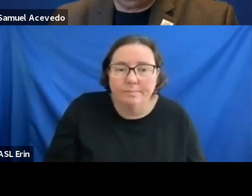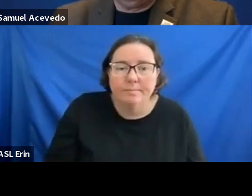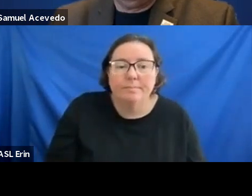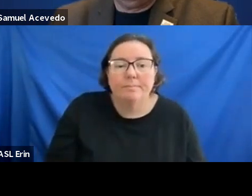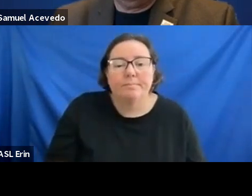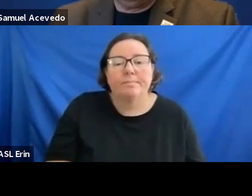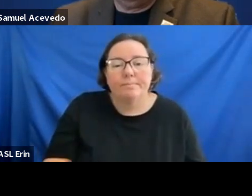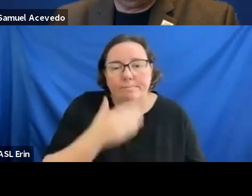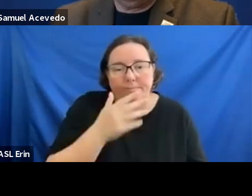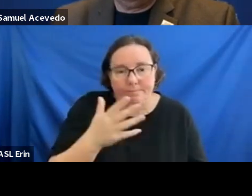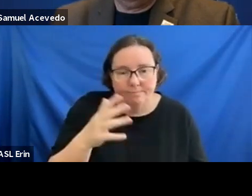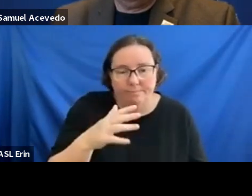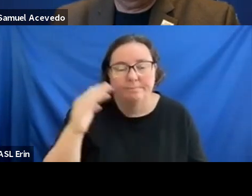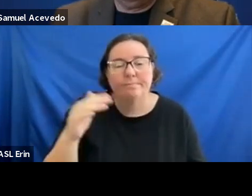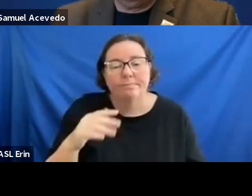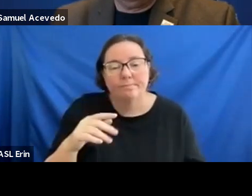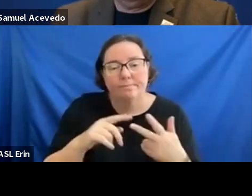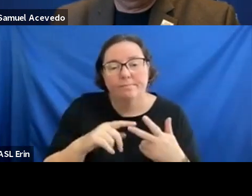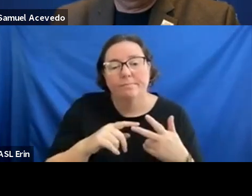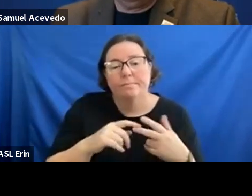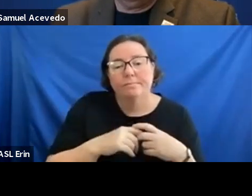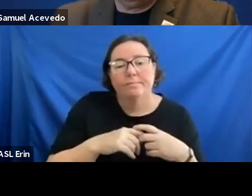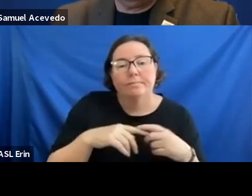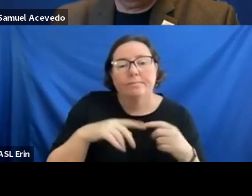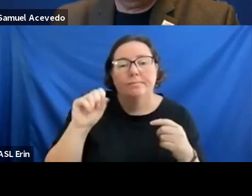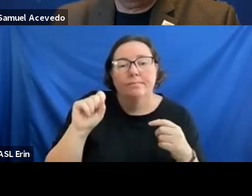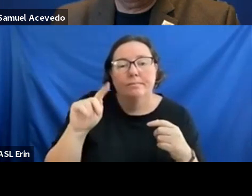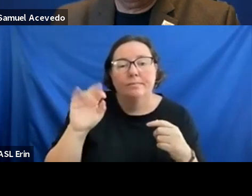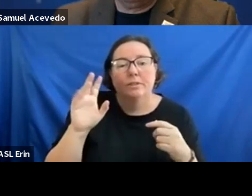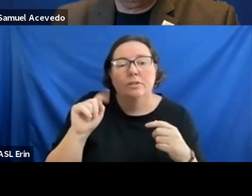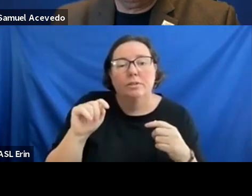Thank you very much. Next speaker is Stuart Wang.